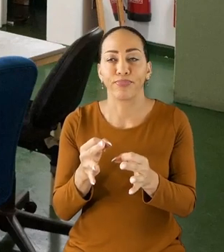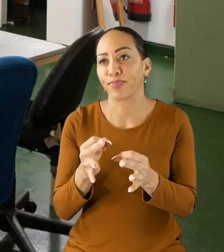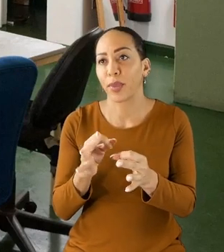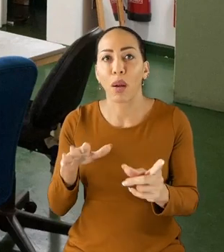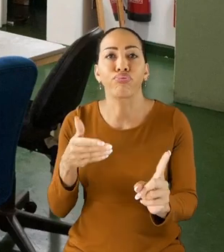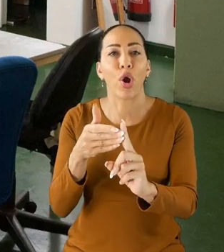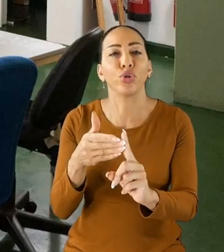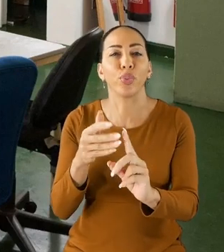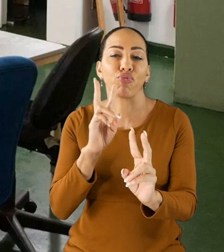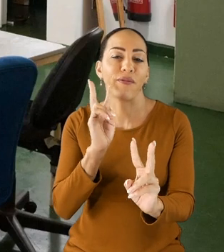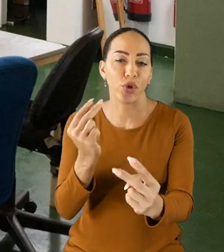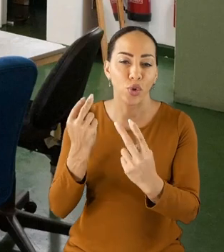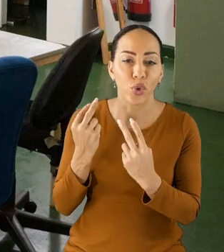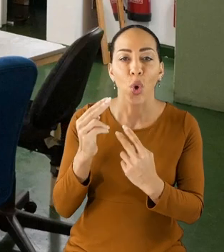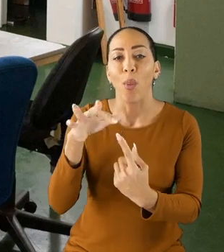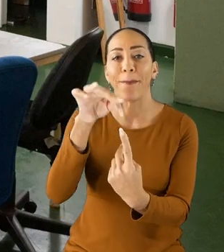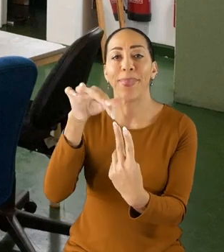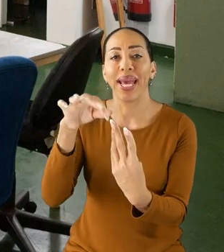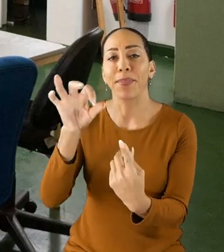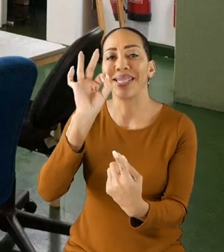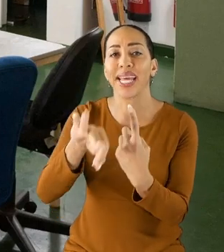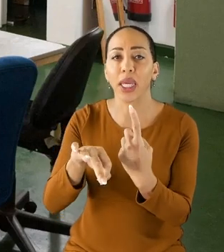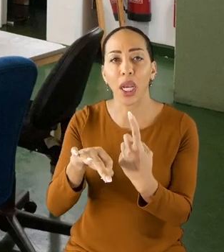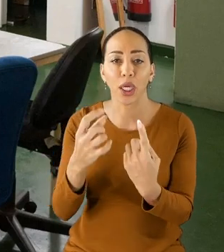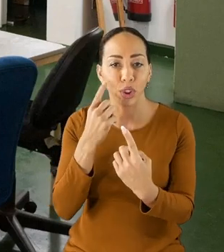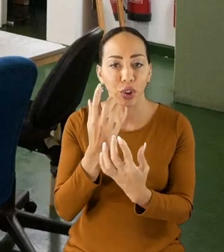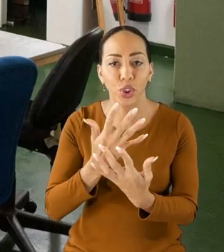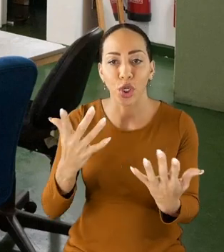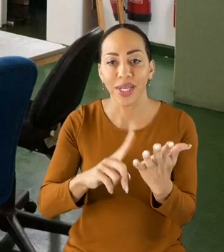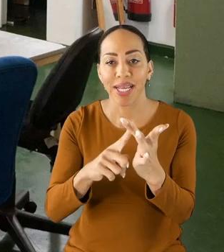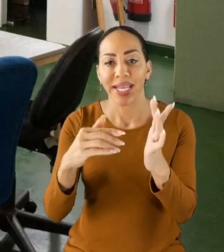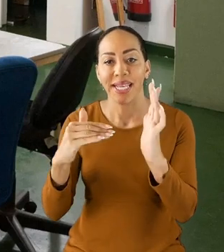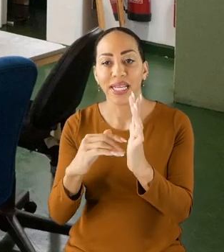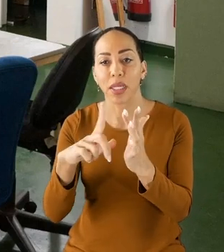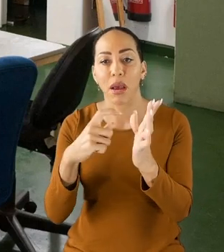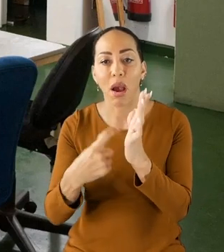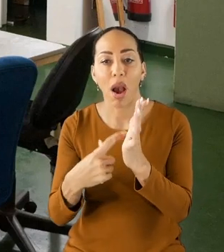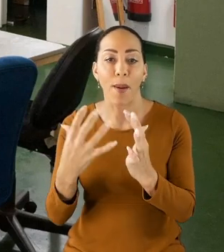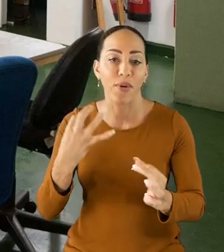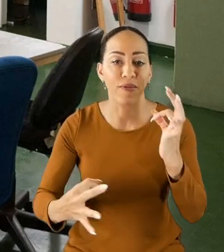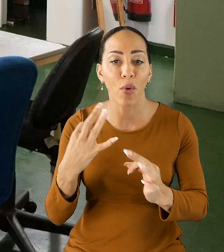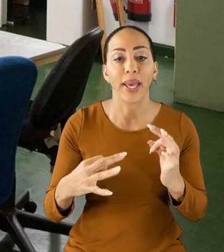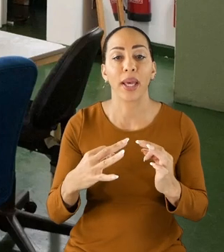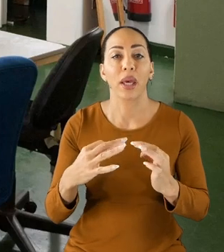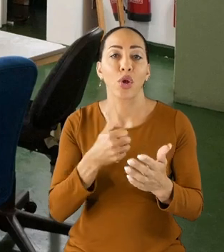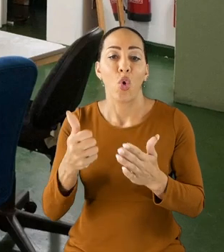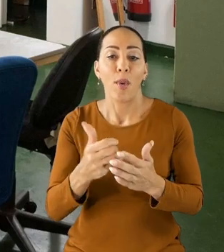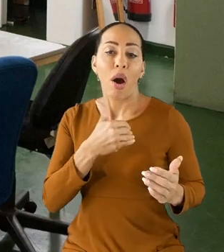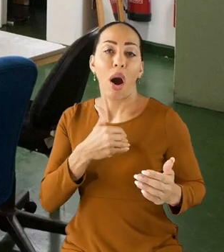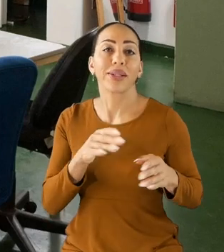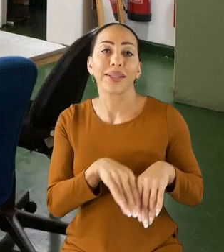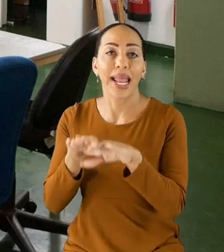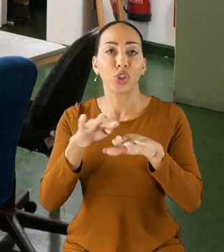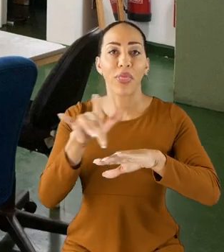pick shows that have sort of a landmark level of importance, such as Liz Carr performing The Normal Heart at the National